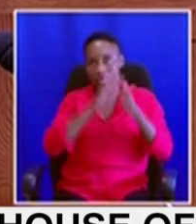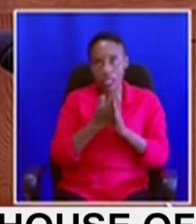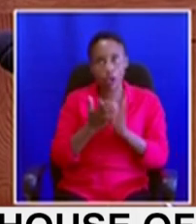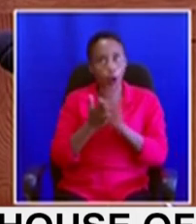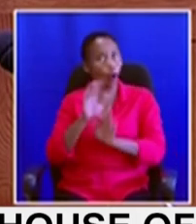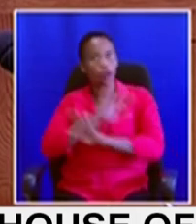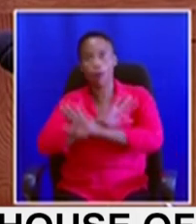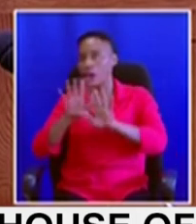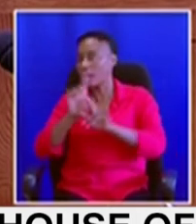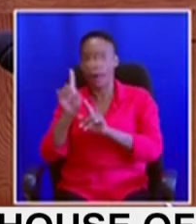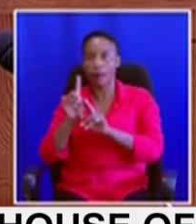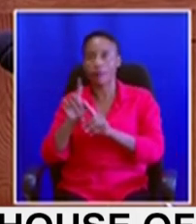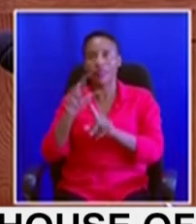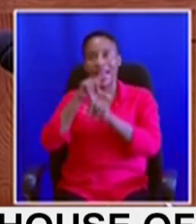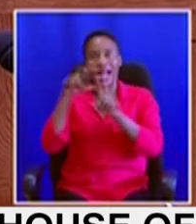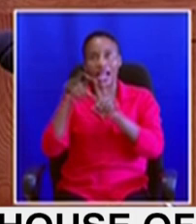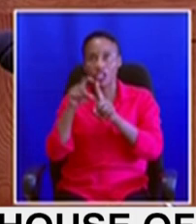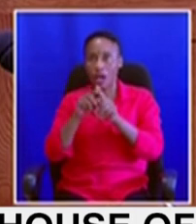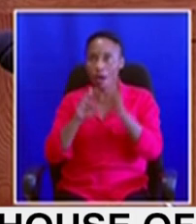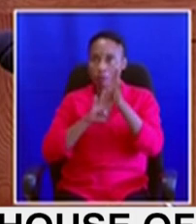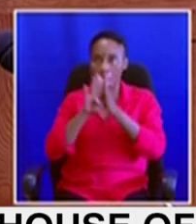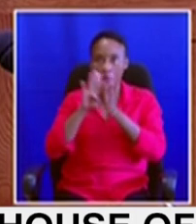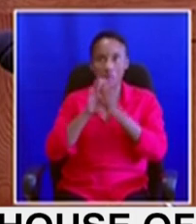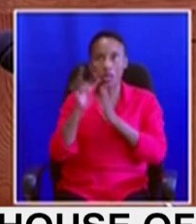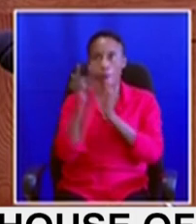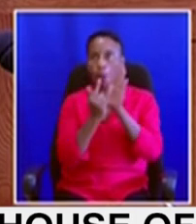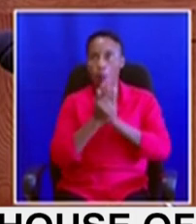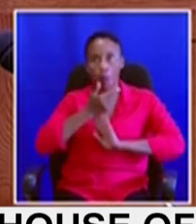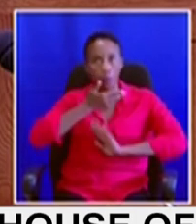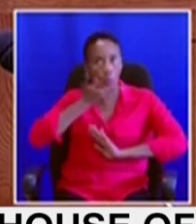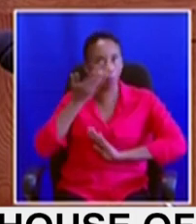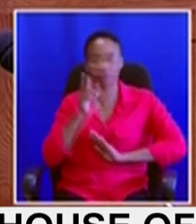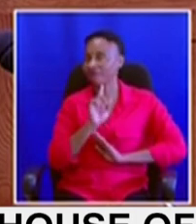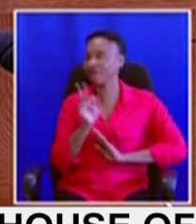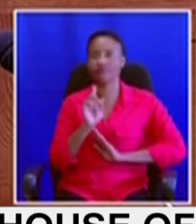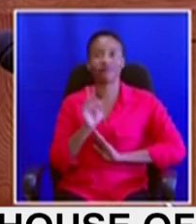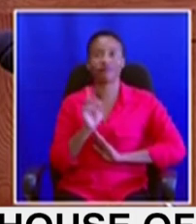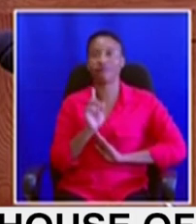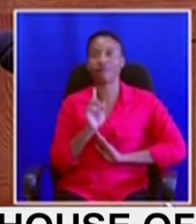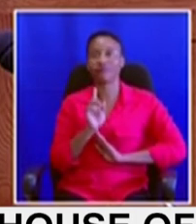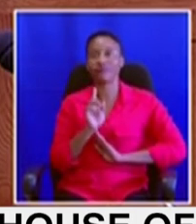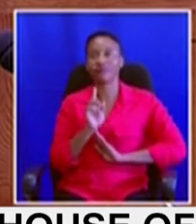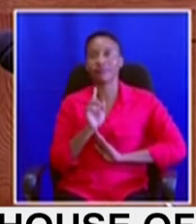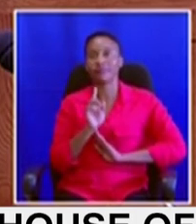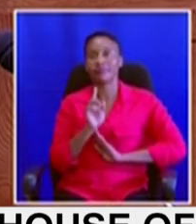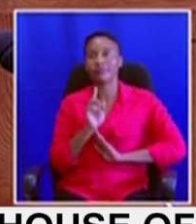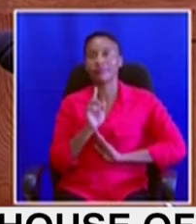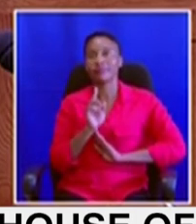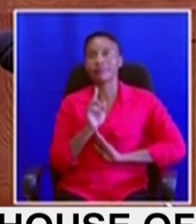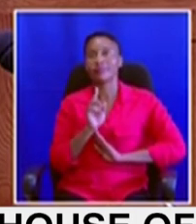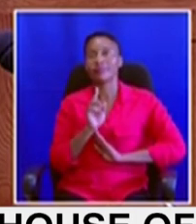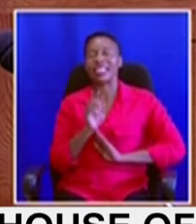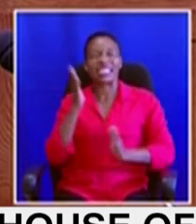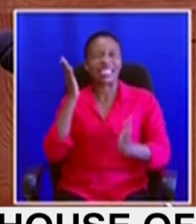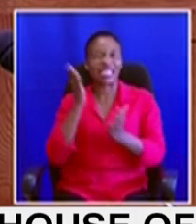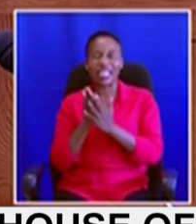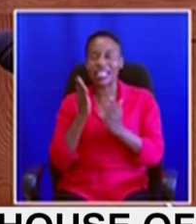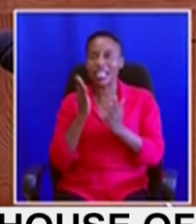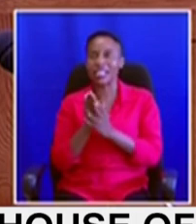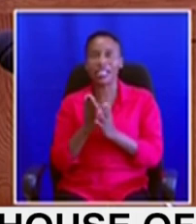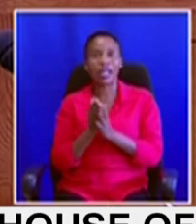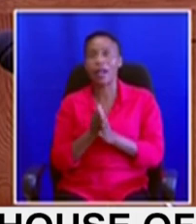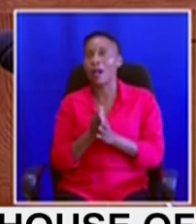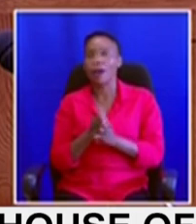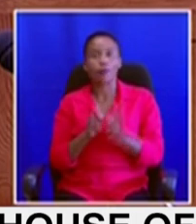And culture does not promote unlawfulness. It certainly does not promote the